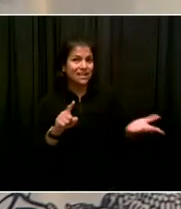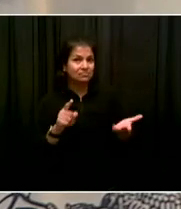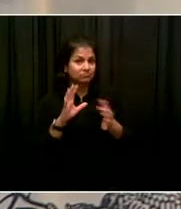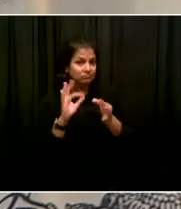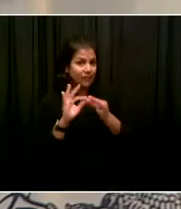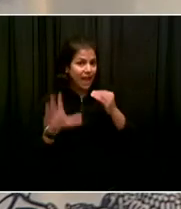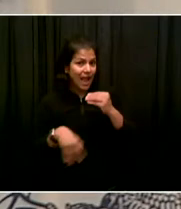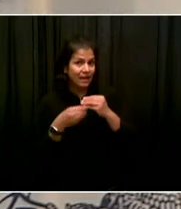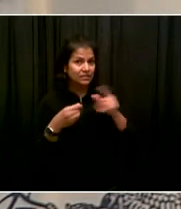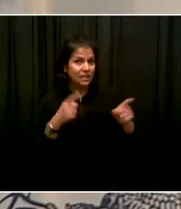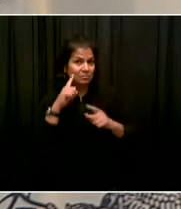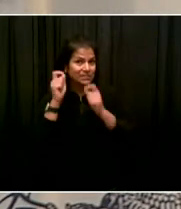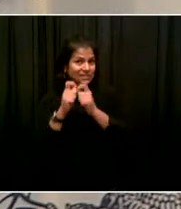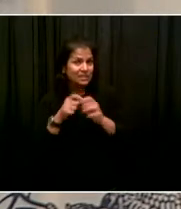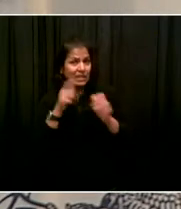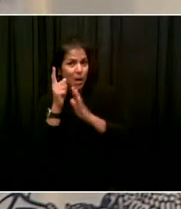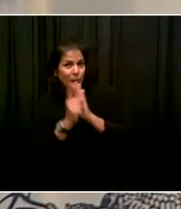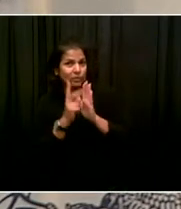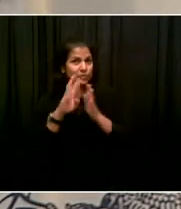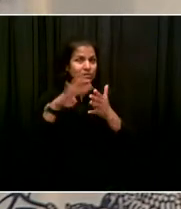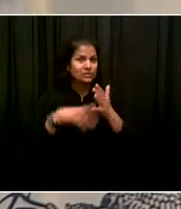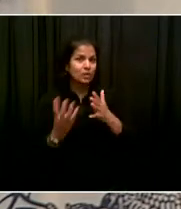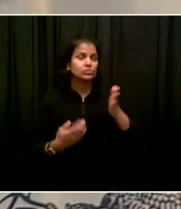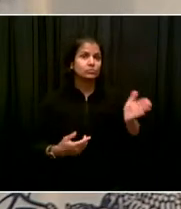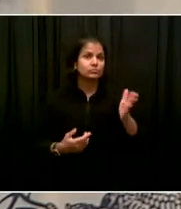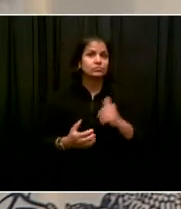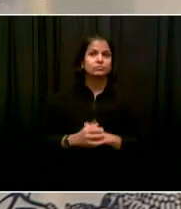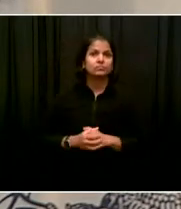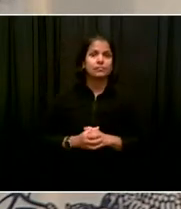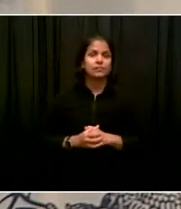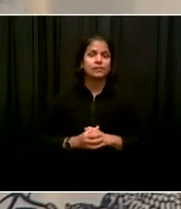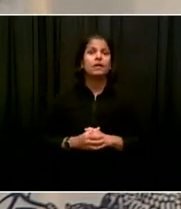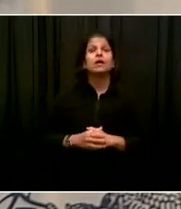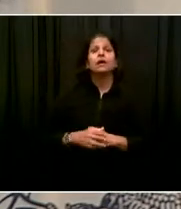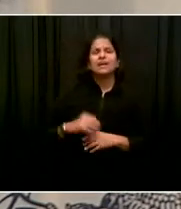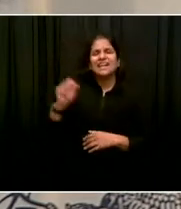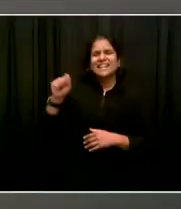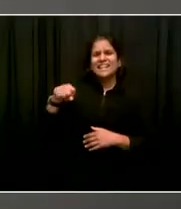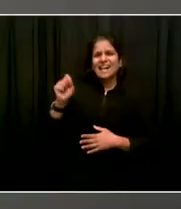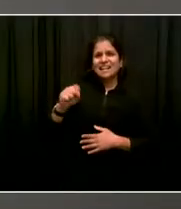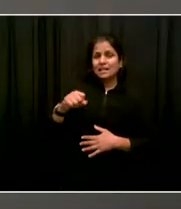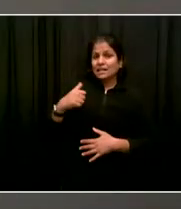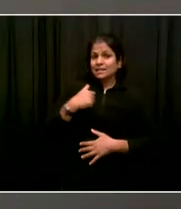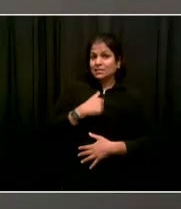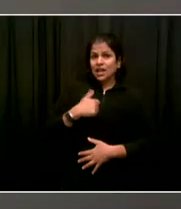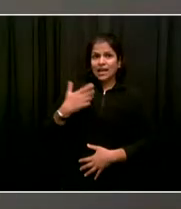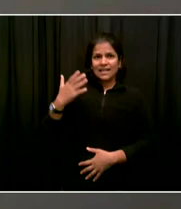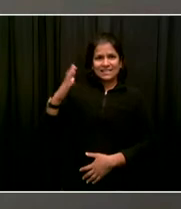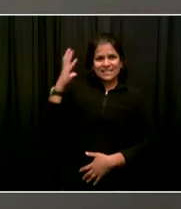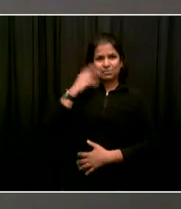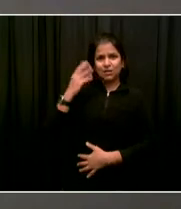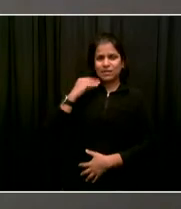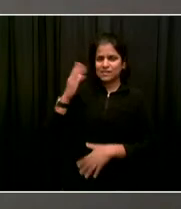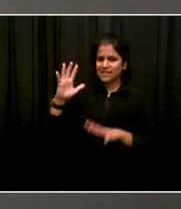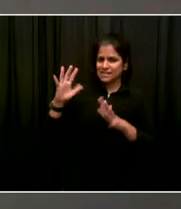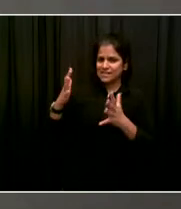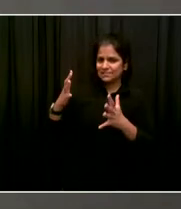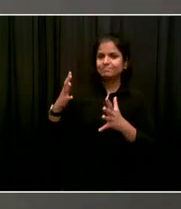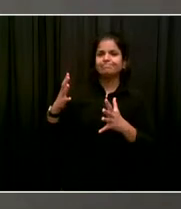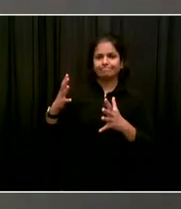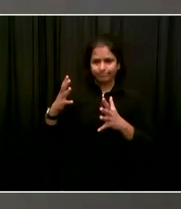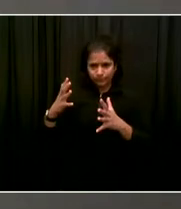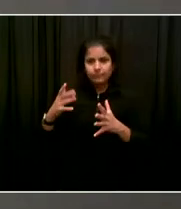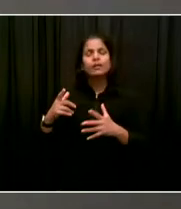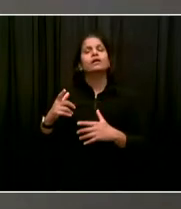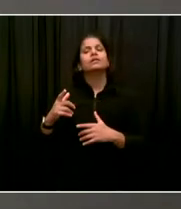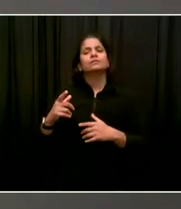Nolan said? Yes, Nolan, I'm sorry that it wasn't a better experience at our facility